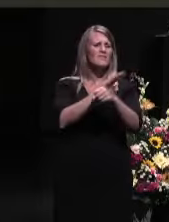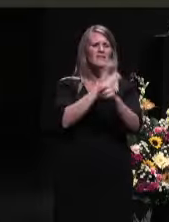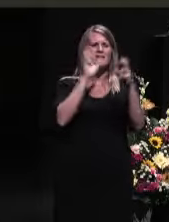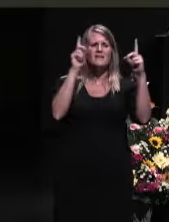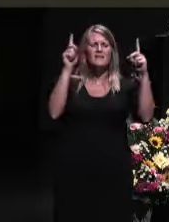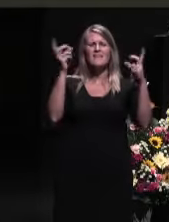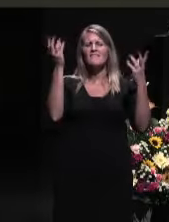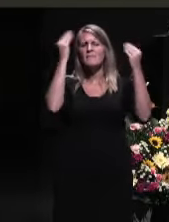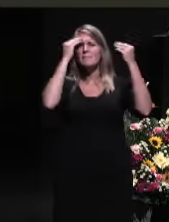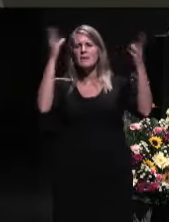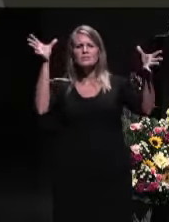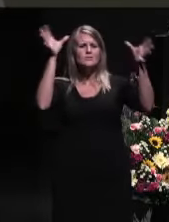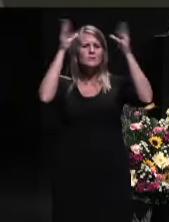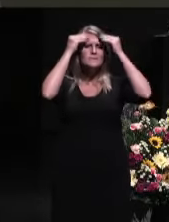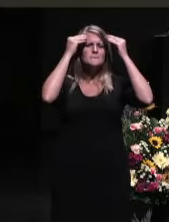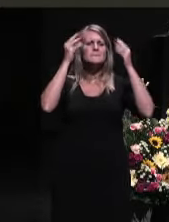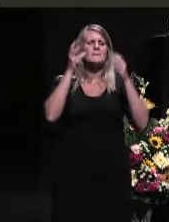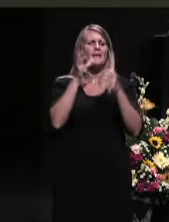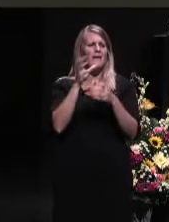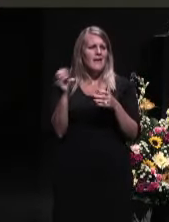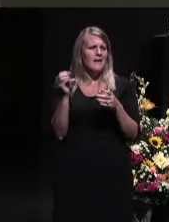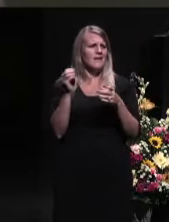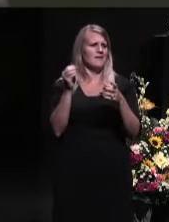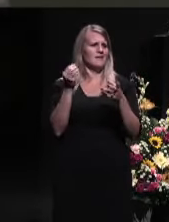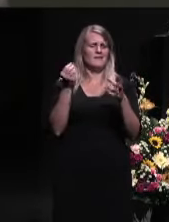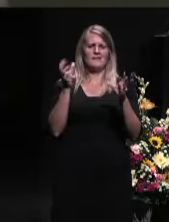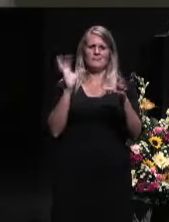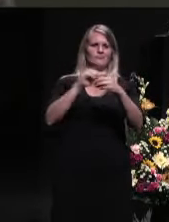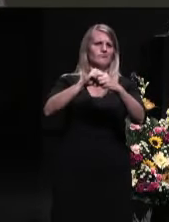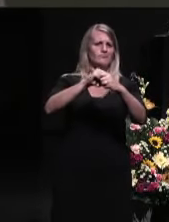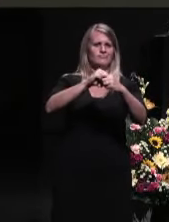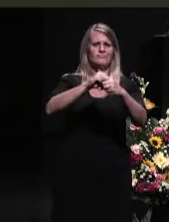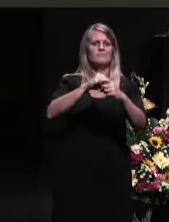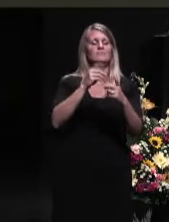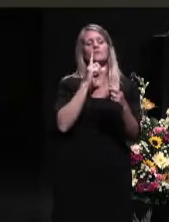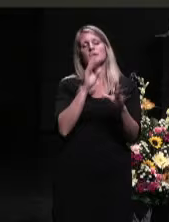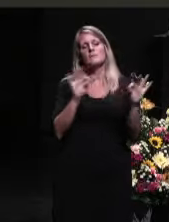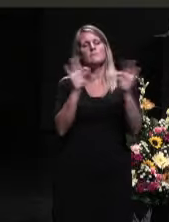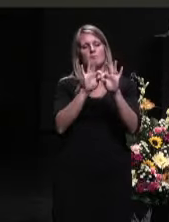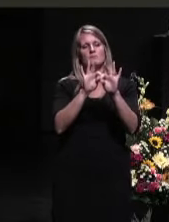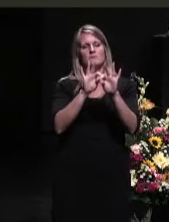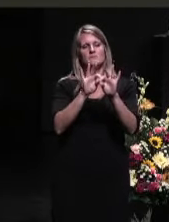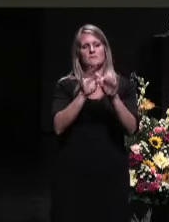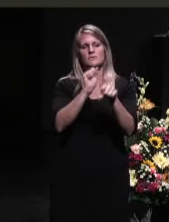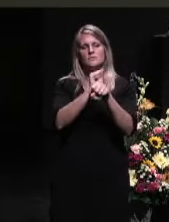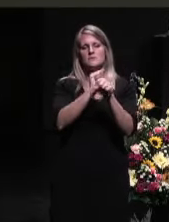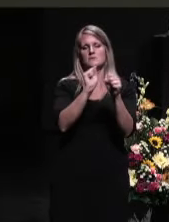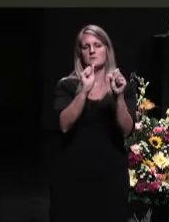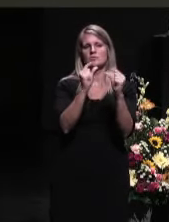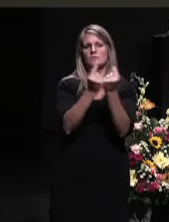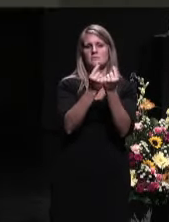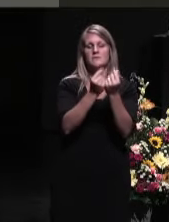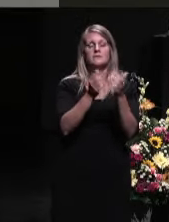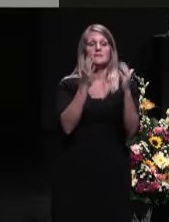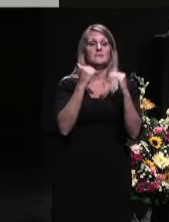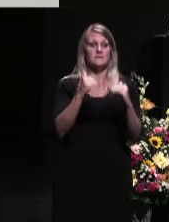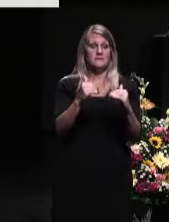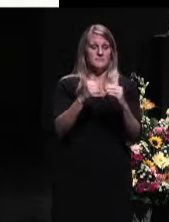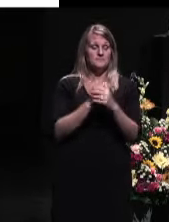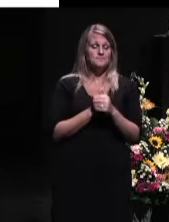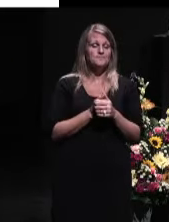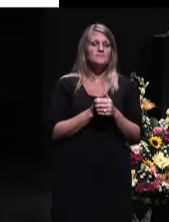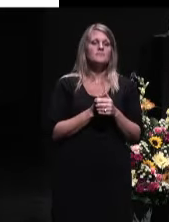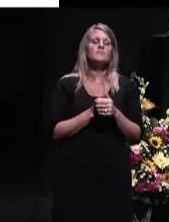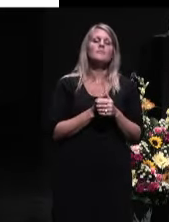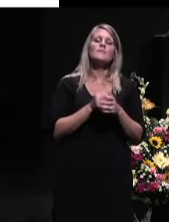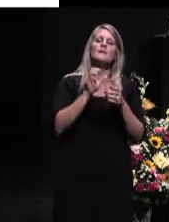informative, much like when we've done these types of activities in the past. They're critical. The 5th area is the sustainability for our campus.